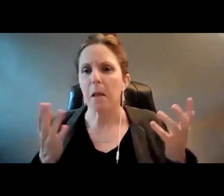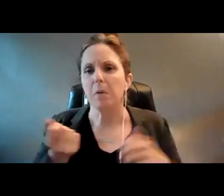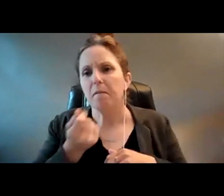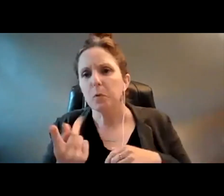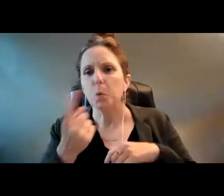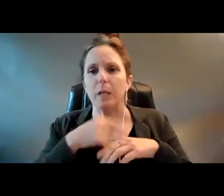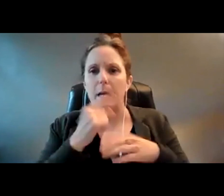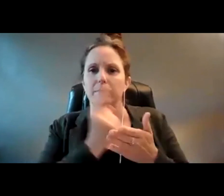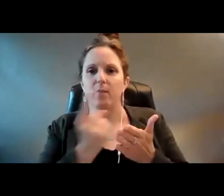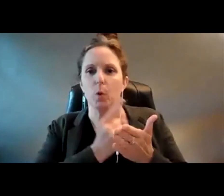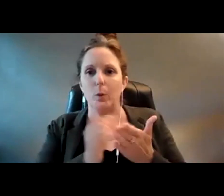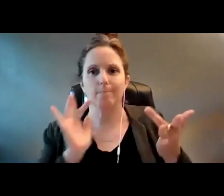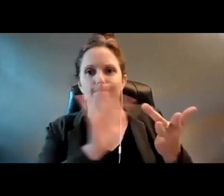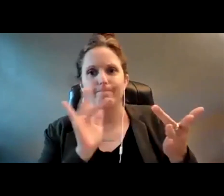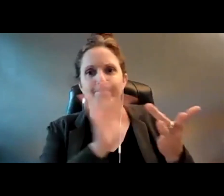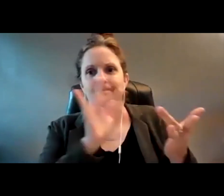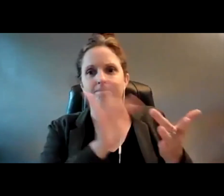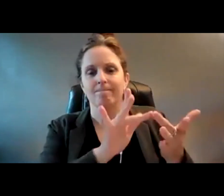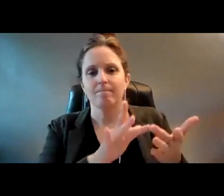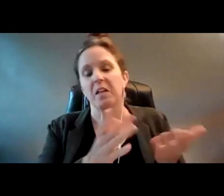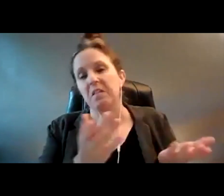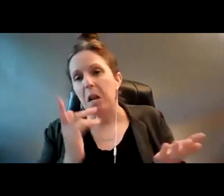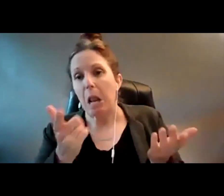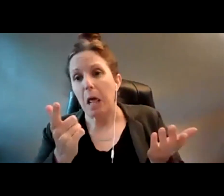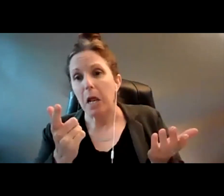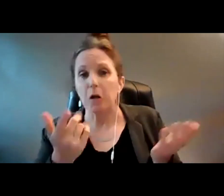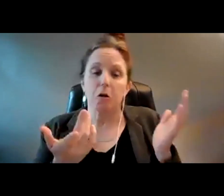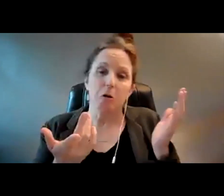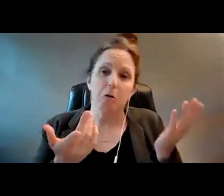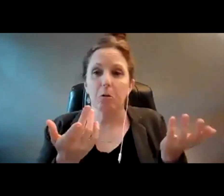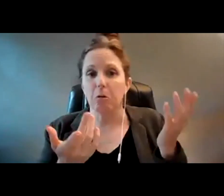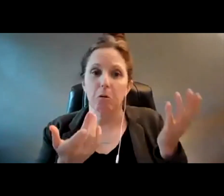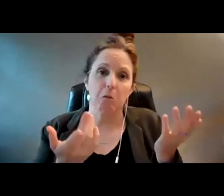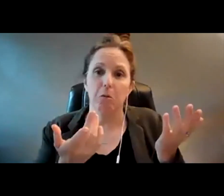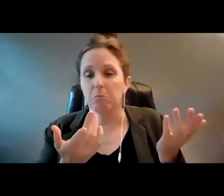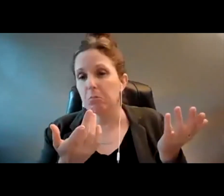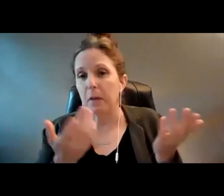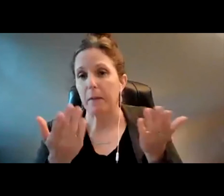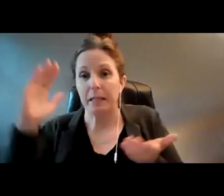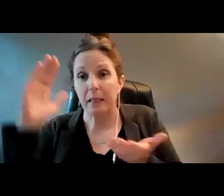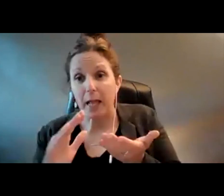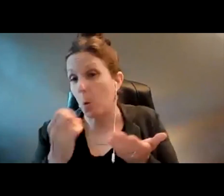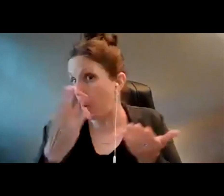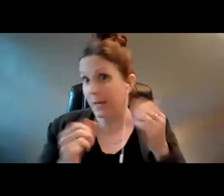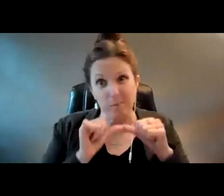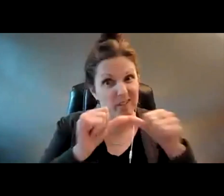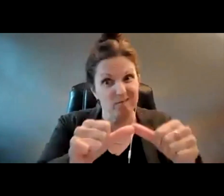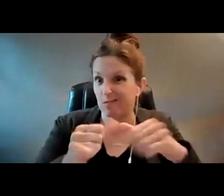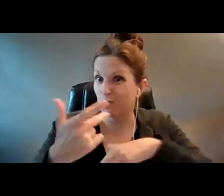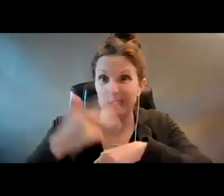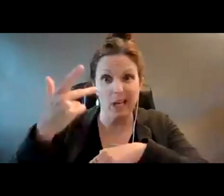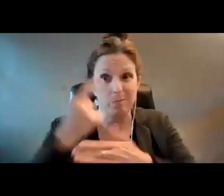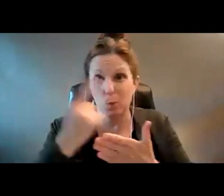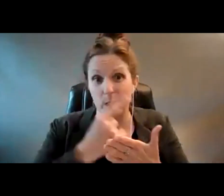in an interactive way between the CHW and the participant. They worked that out together. When they were trying to quit